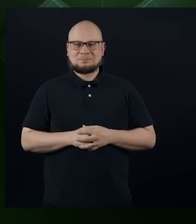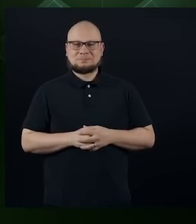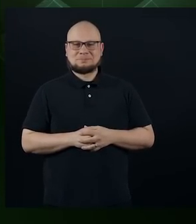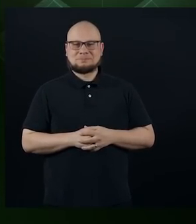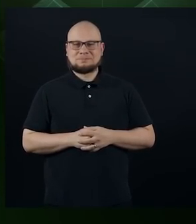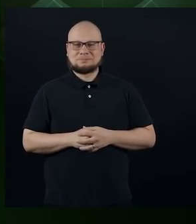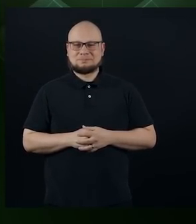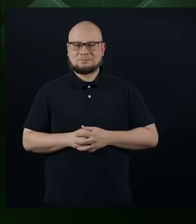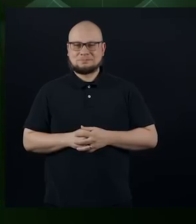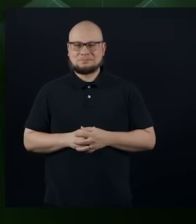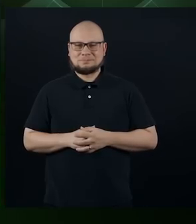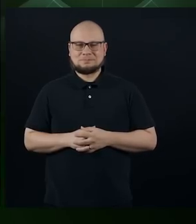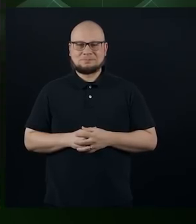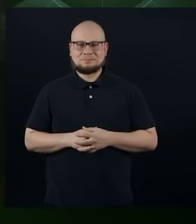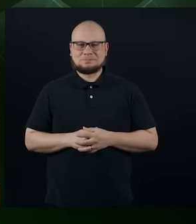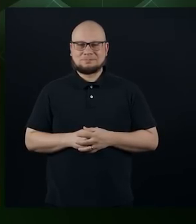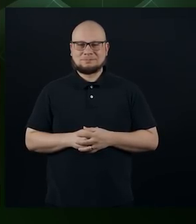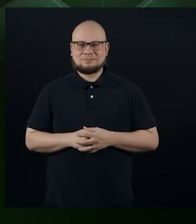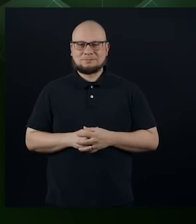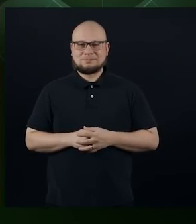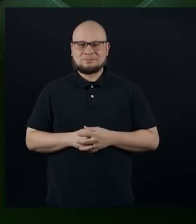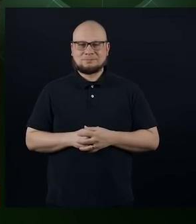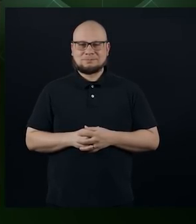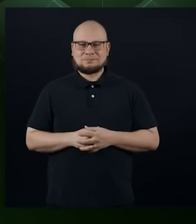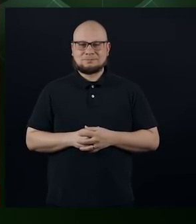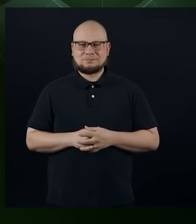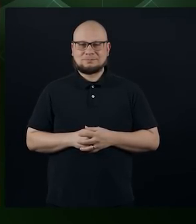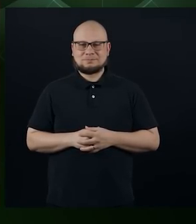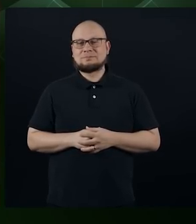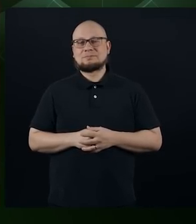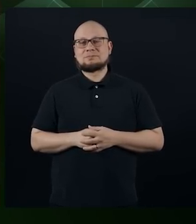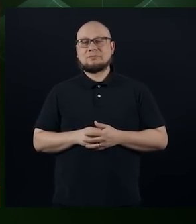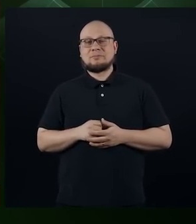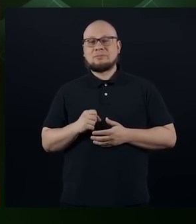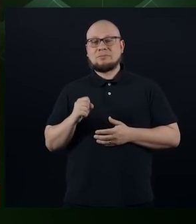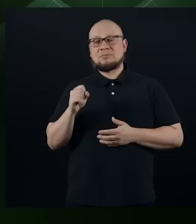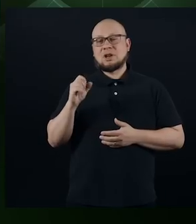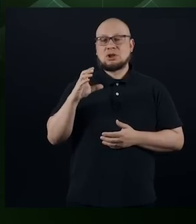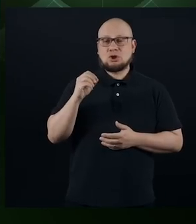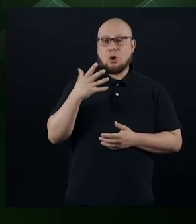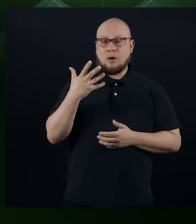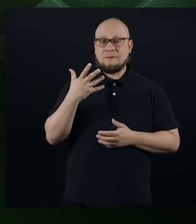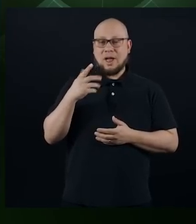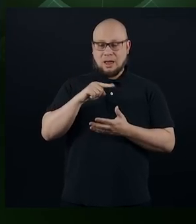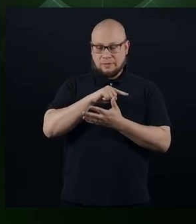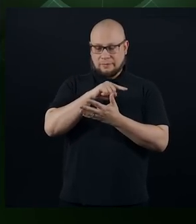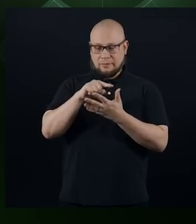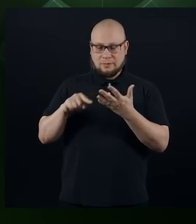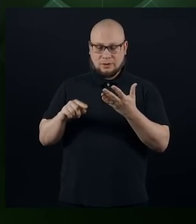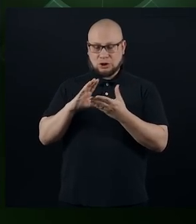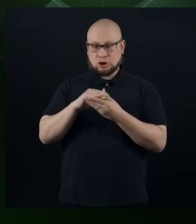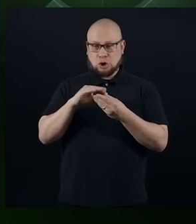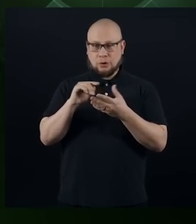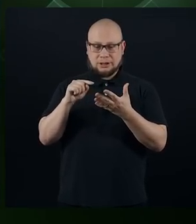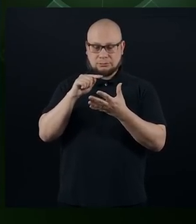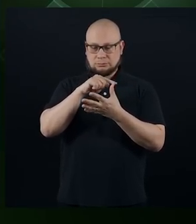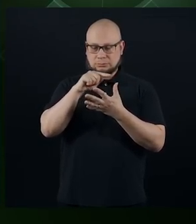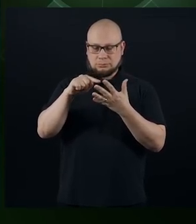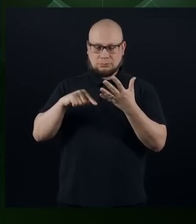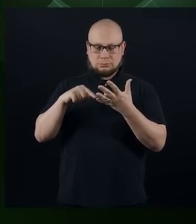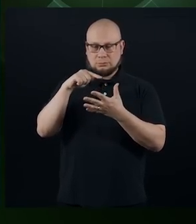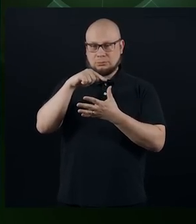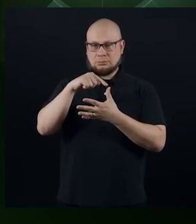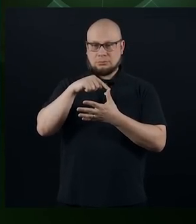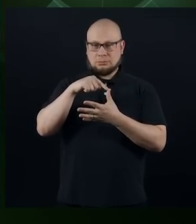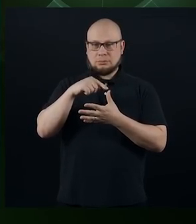In this first tale of the Sea of Thieves, A Pirate's Life, you get thrust straight into the story,